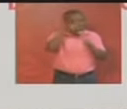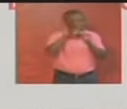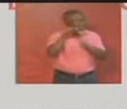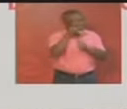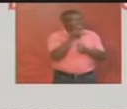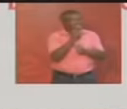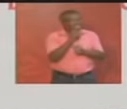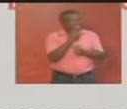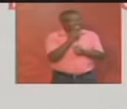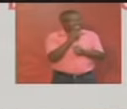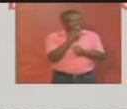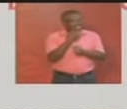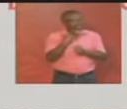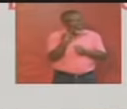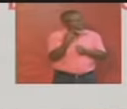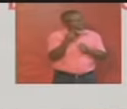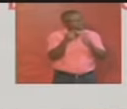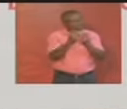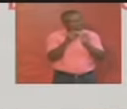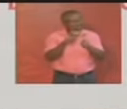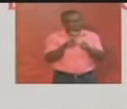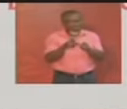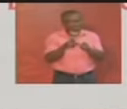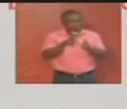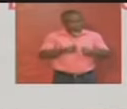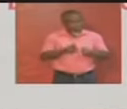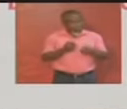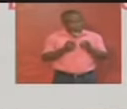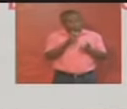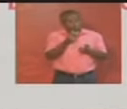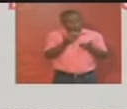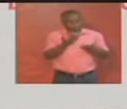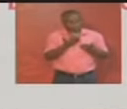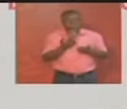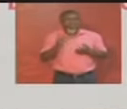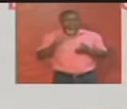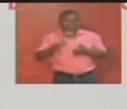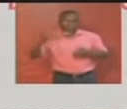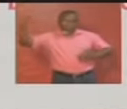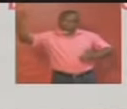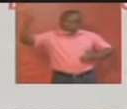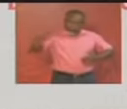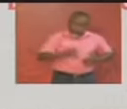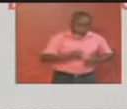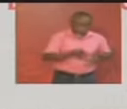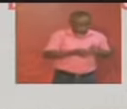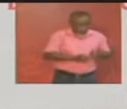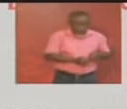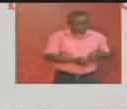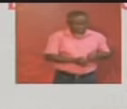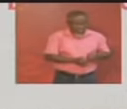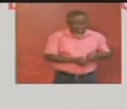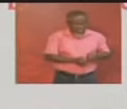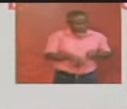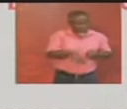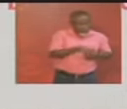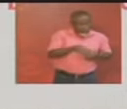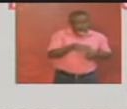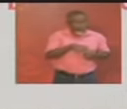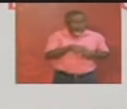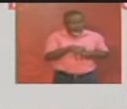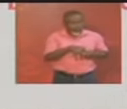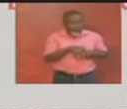of persons. That is, the persons who are returning nationals and who are repatriated through the Piarco International